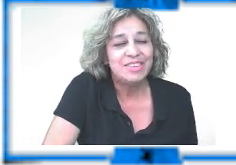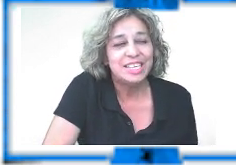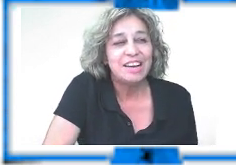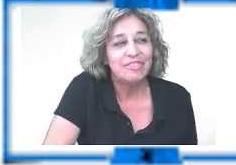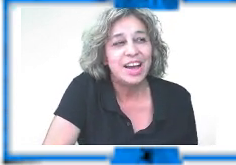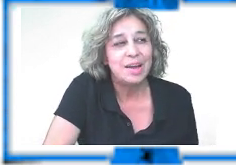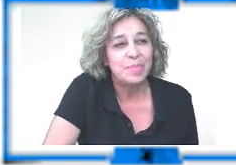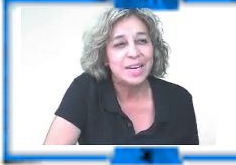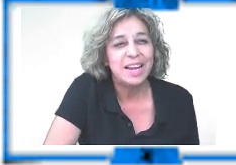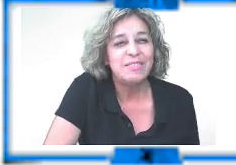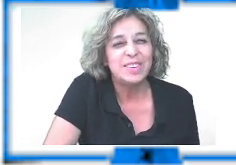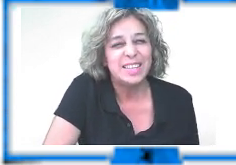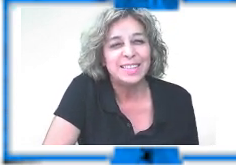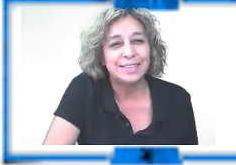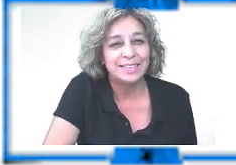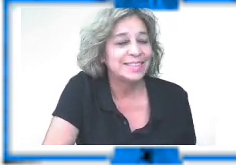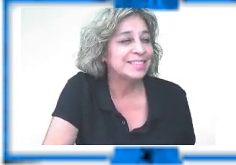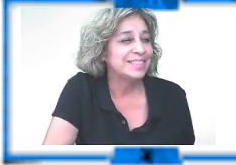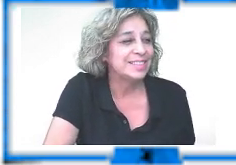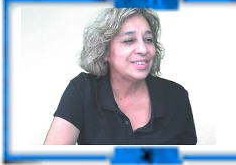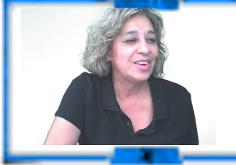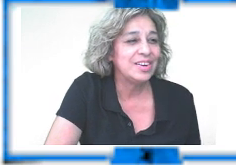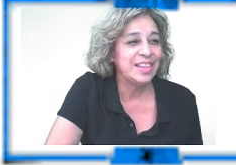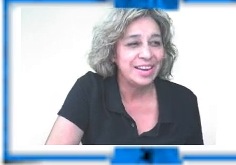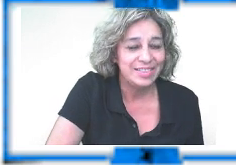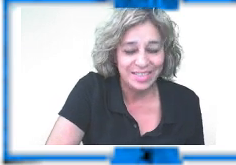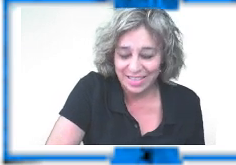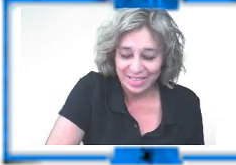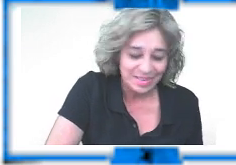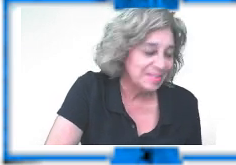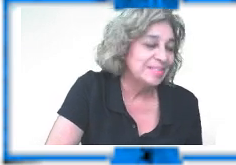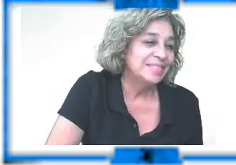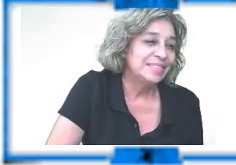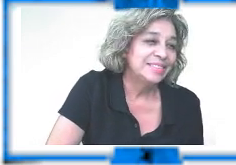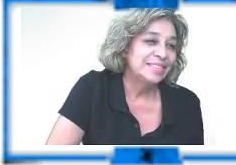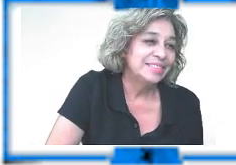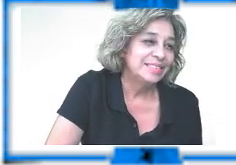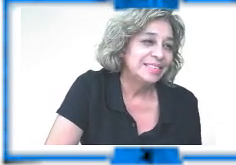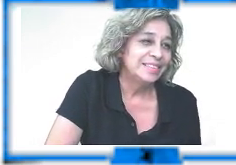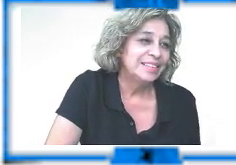it's kind of a tough guy, but kind of with a little strong language.